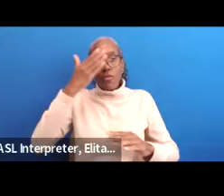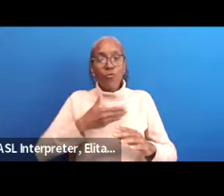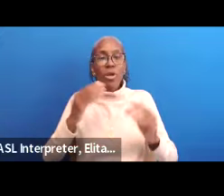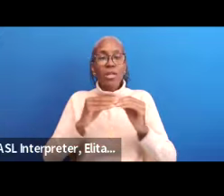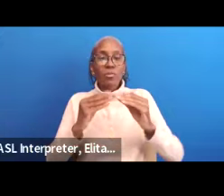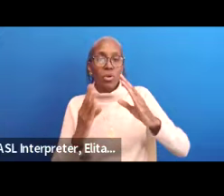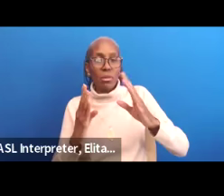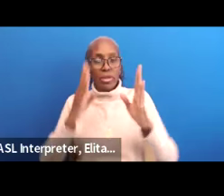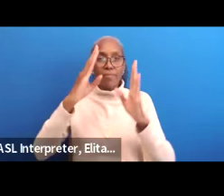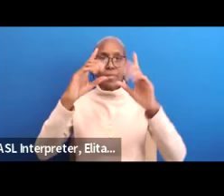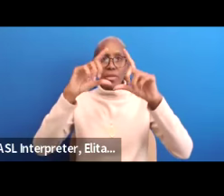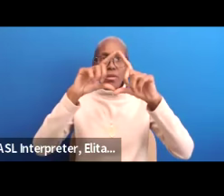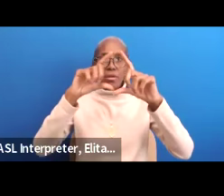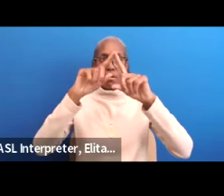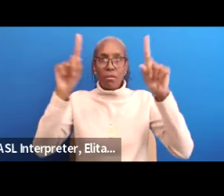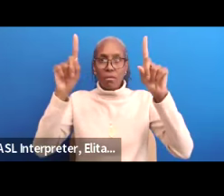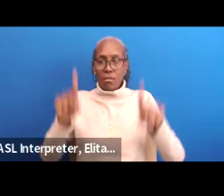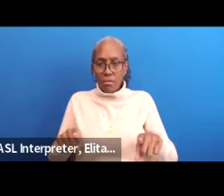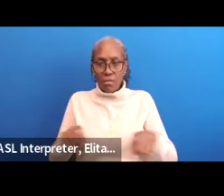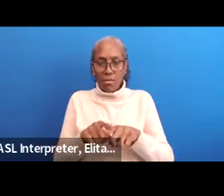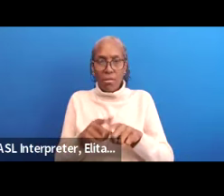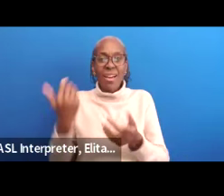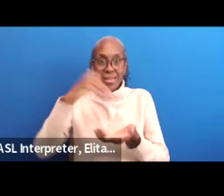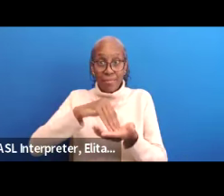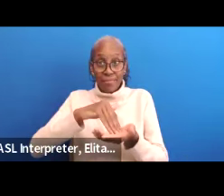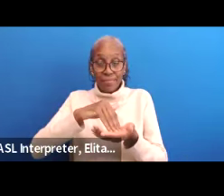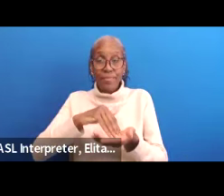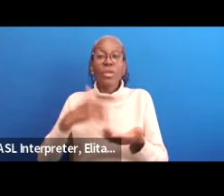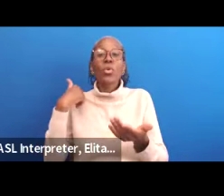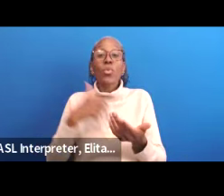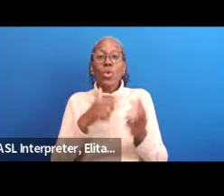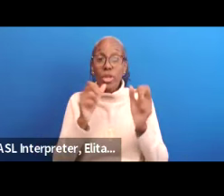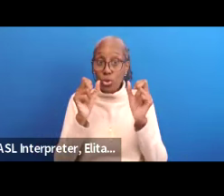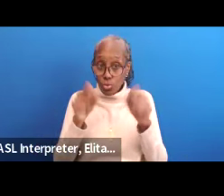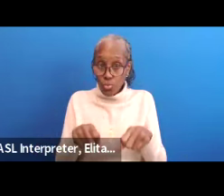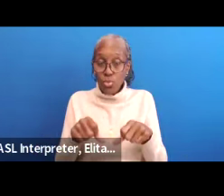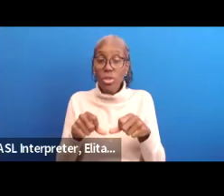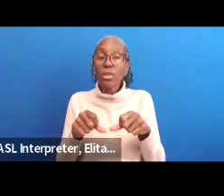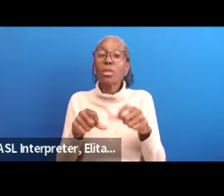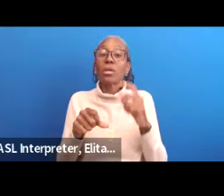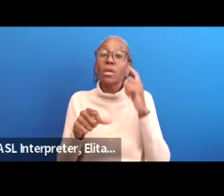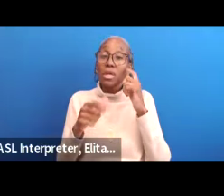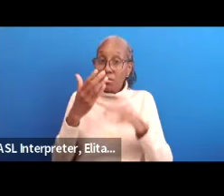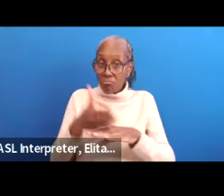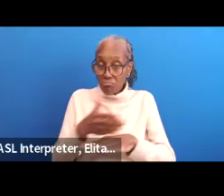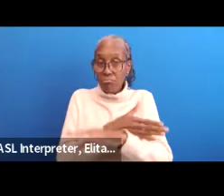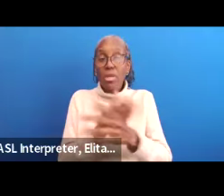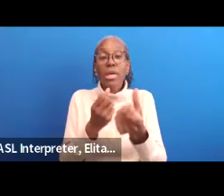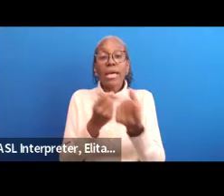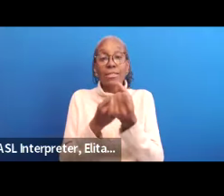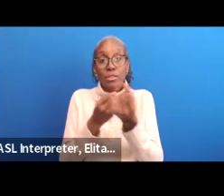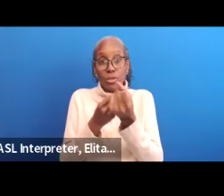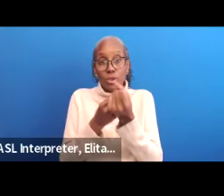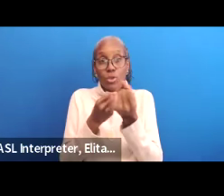a square again. In this situation, we were able to further support the